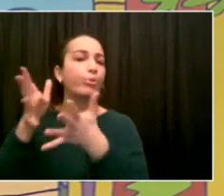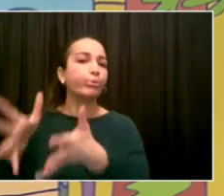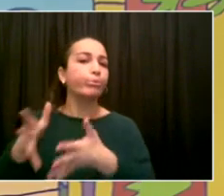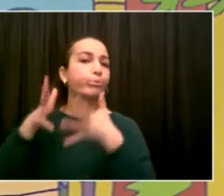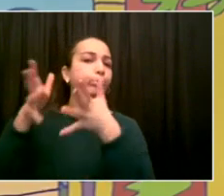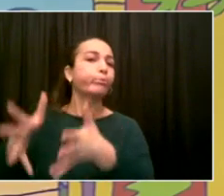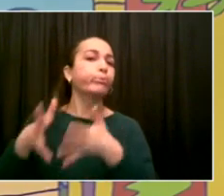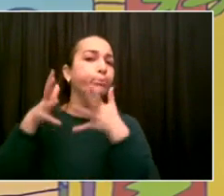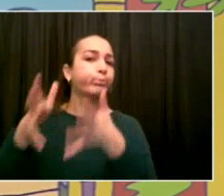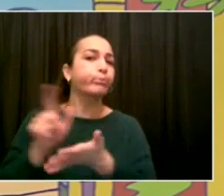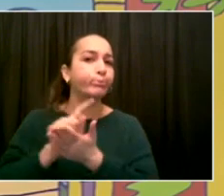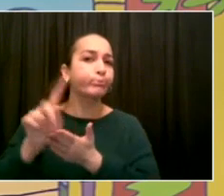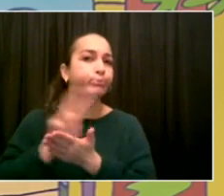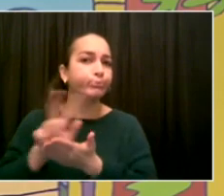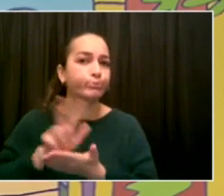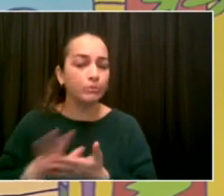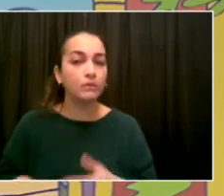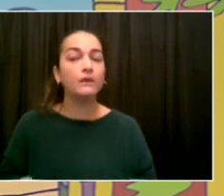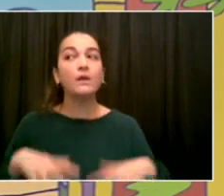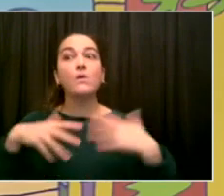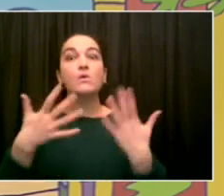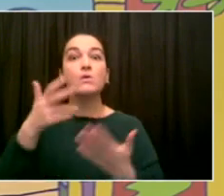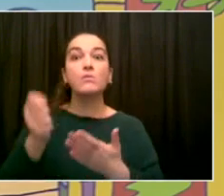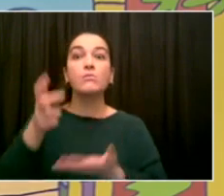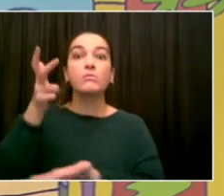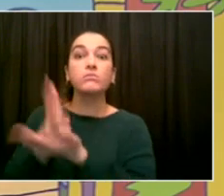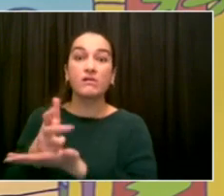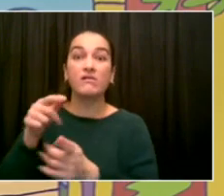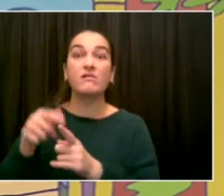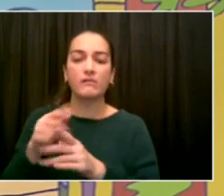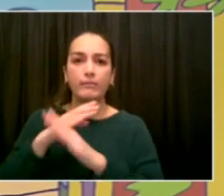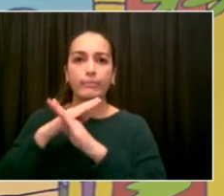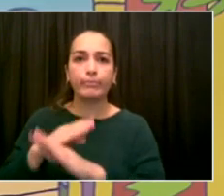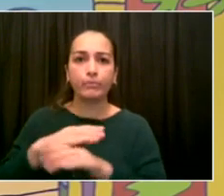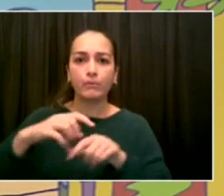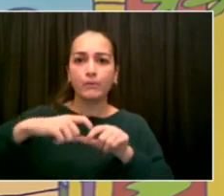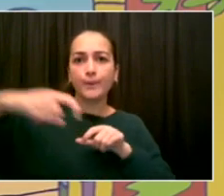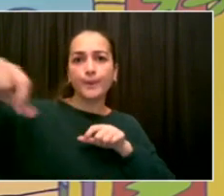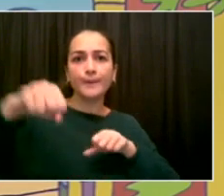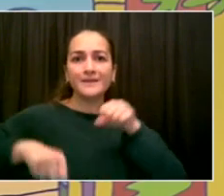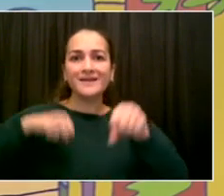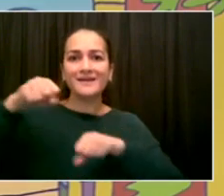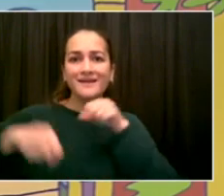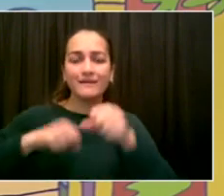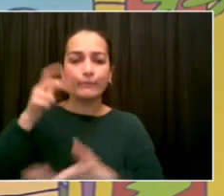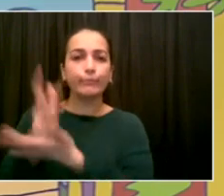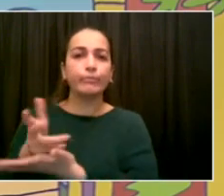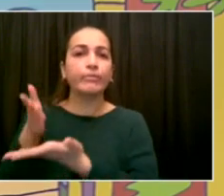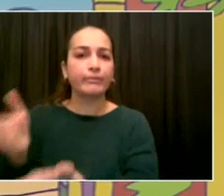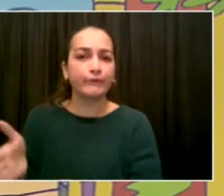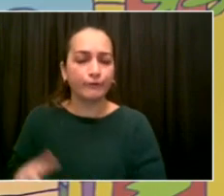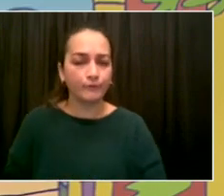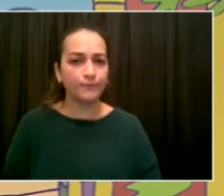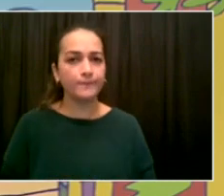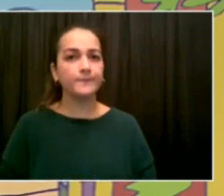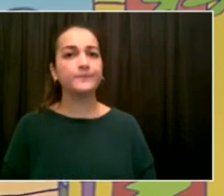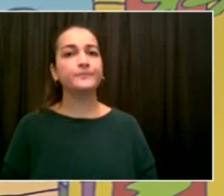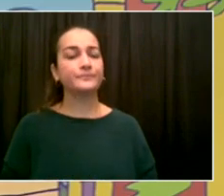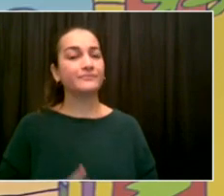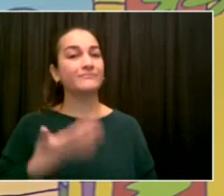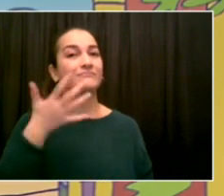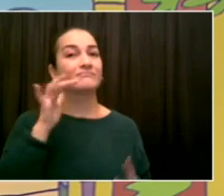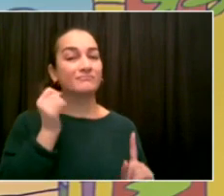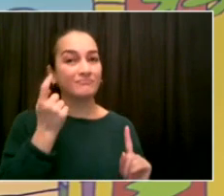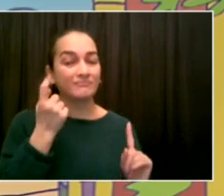out 311 reports on them. Officers have done that more than 6,000 times so far this year, city data shows. Former city officials told us that